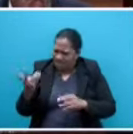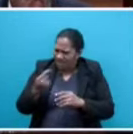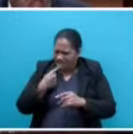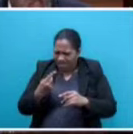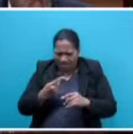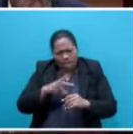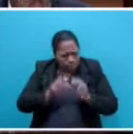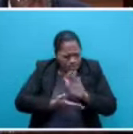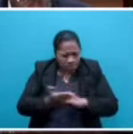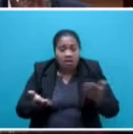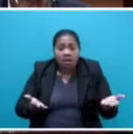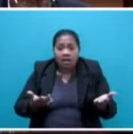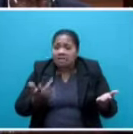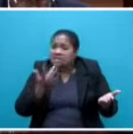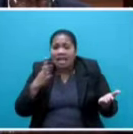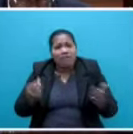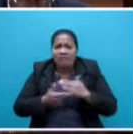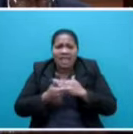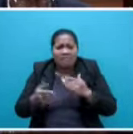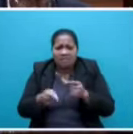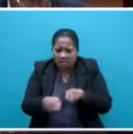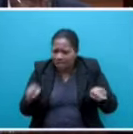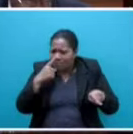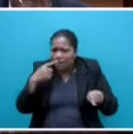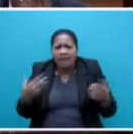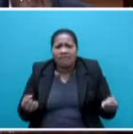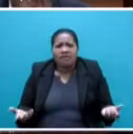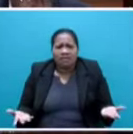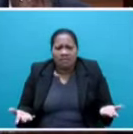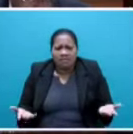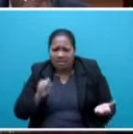of level of obtuseness you get from the other side, Mr. Speaker, sir. I was